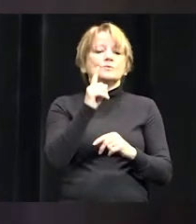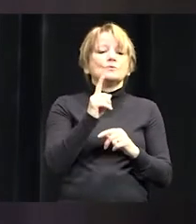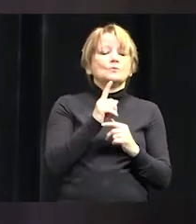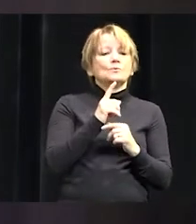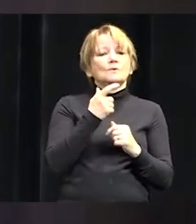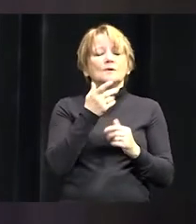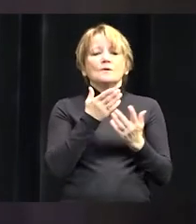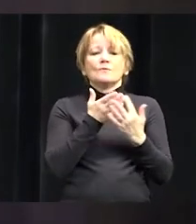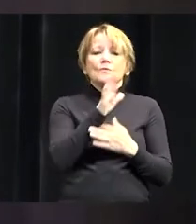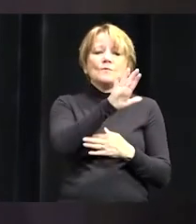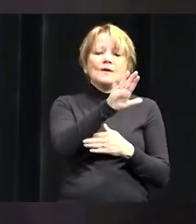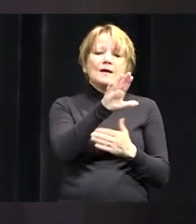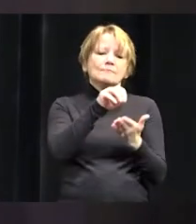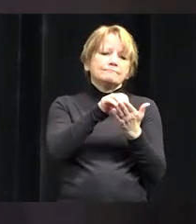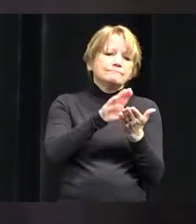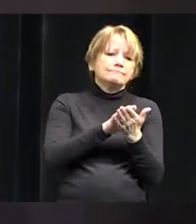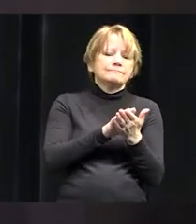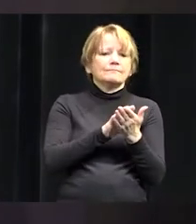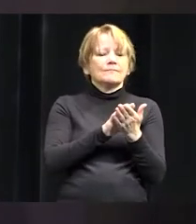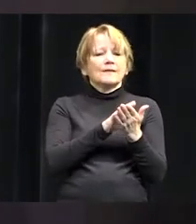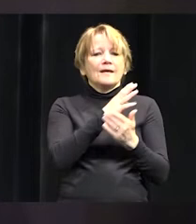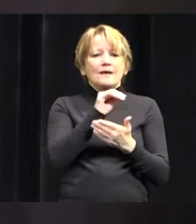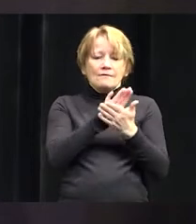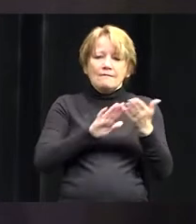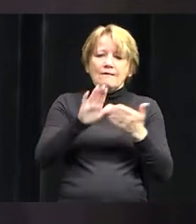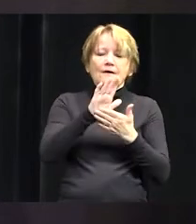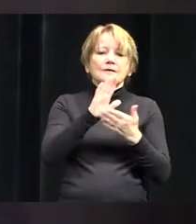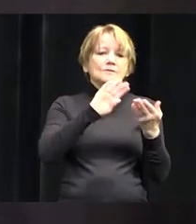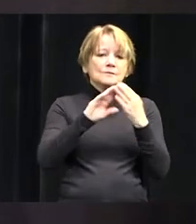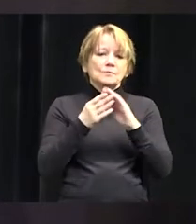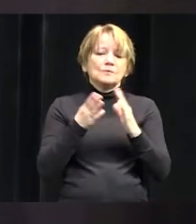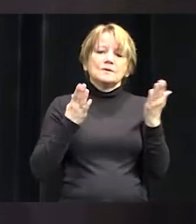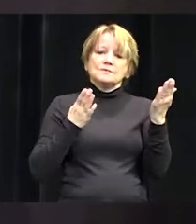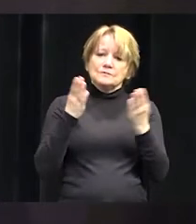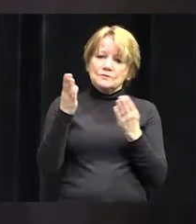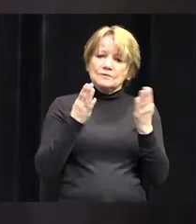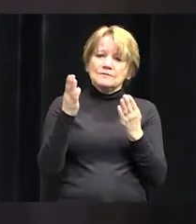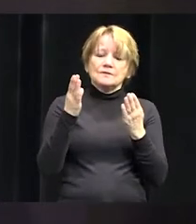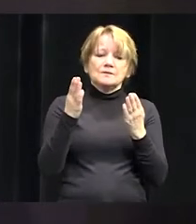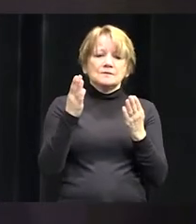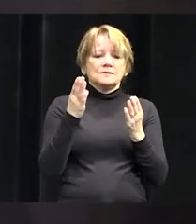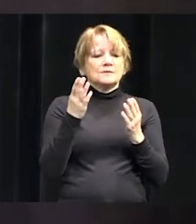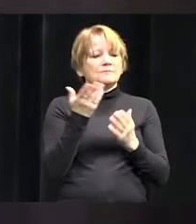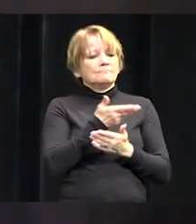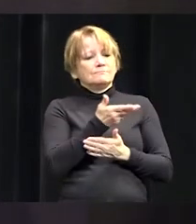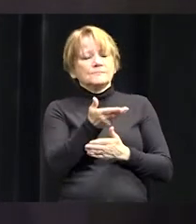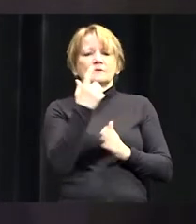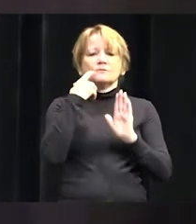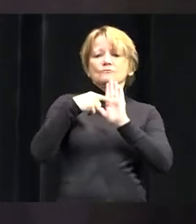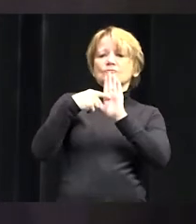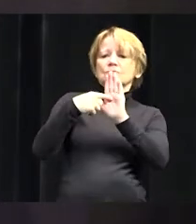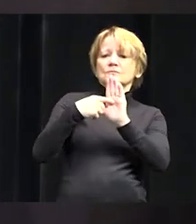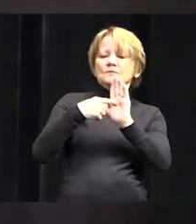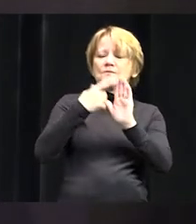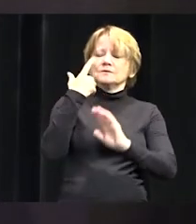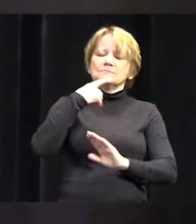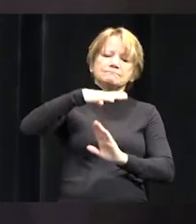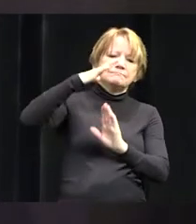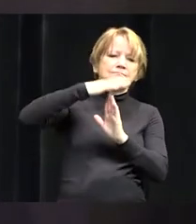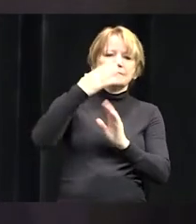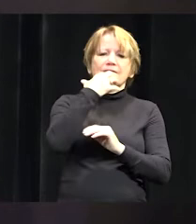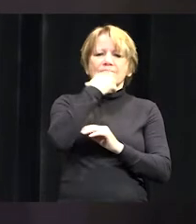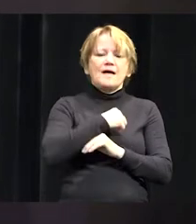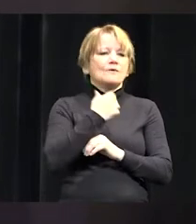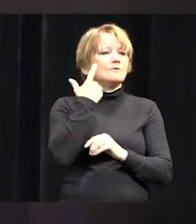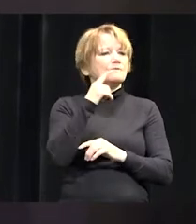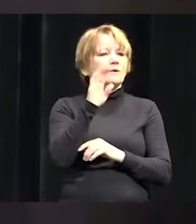through their excellent academic record and college and community service represent the highest